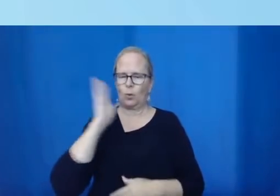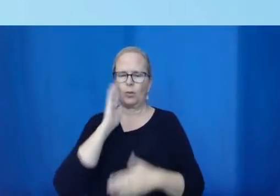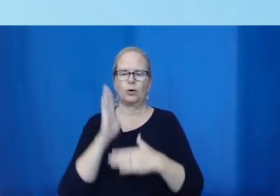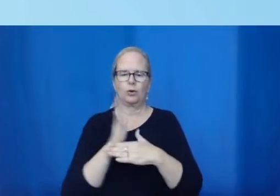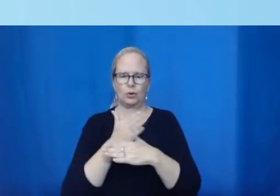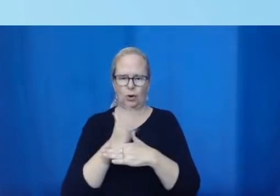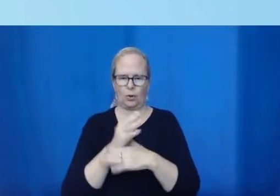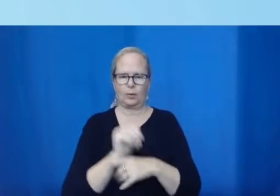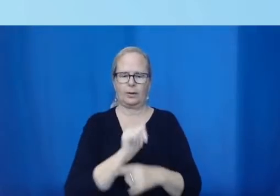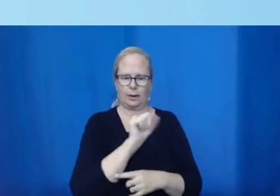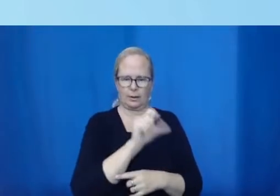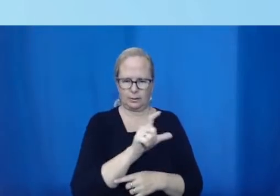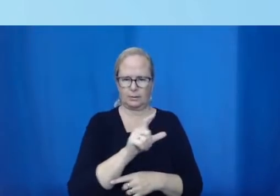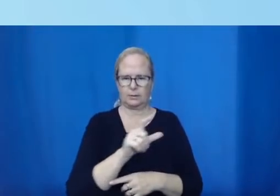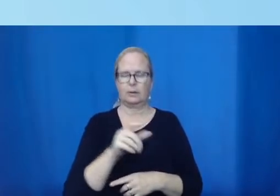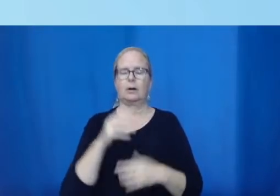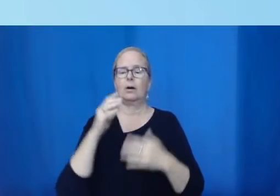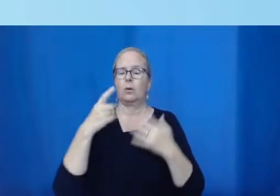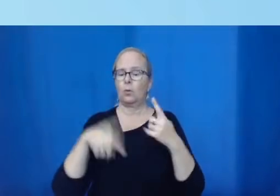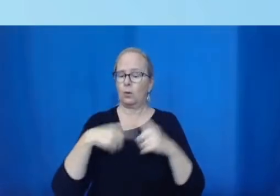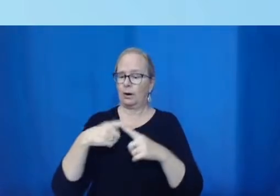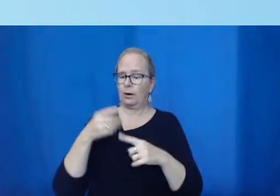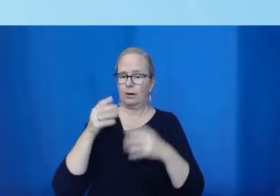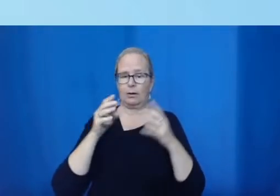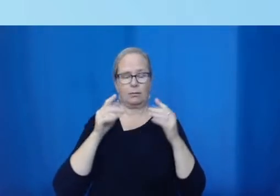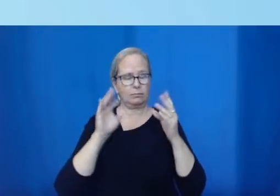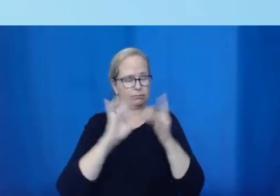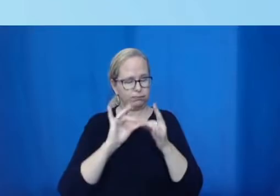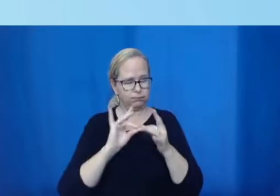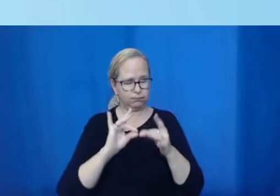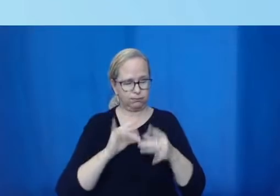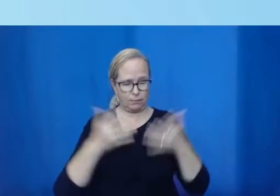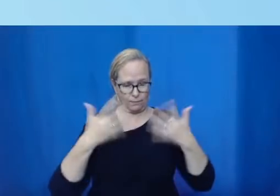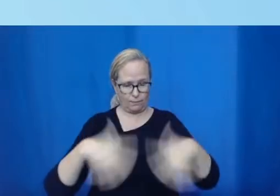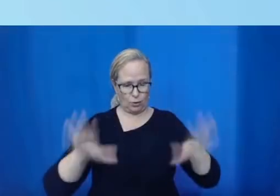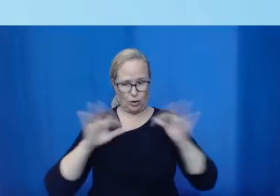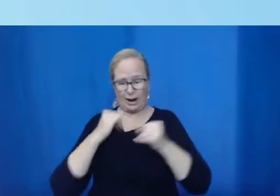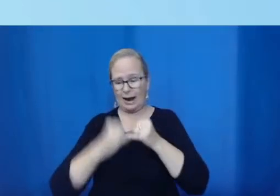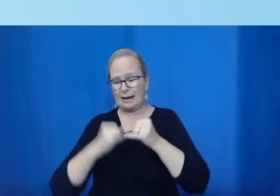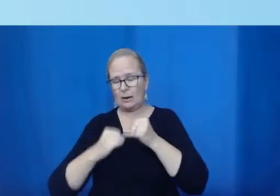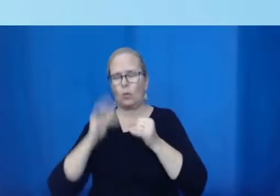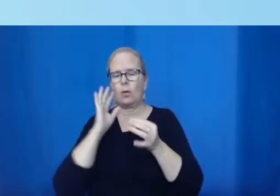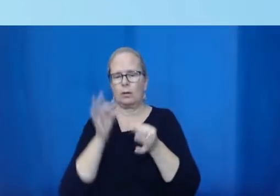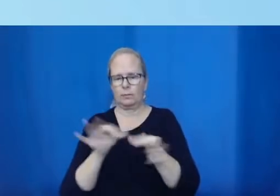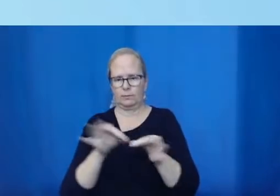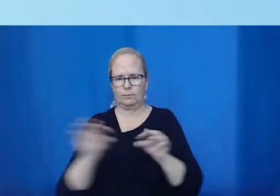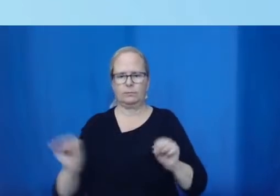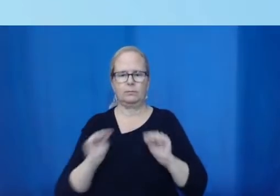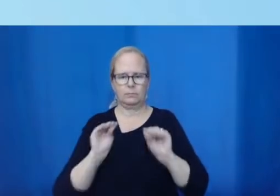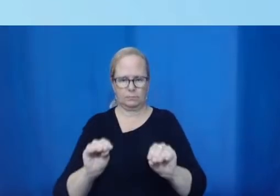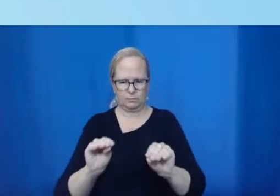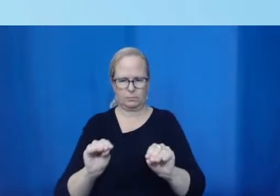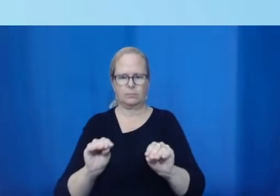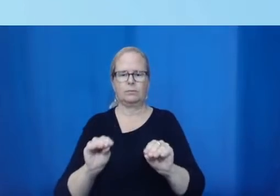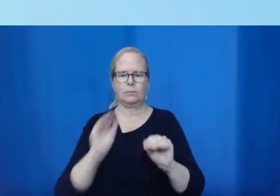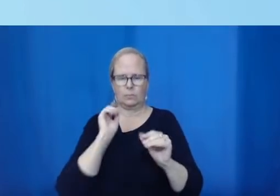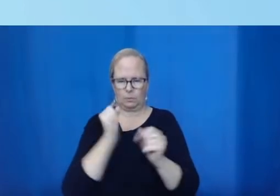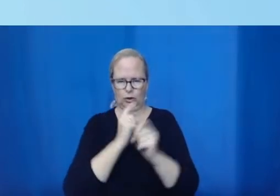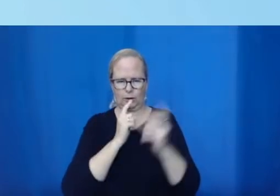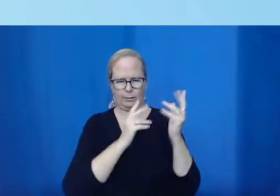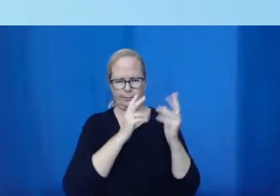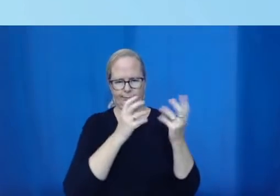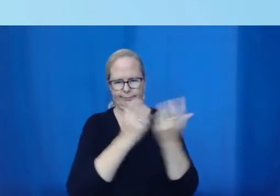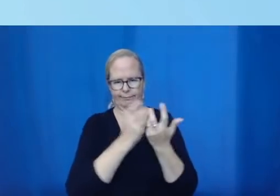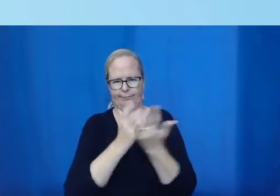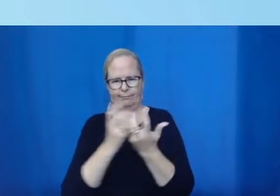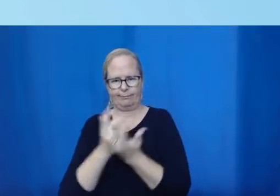This conversation for the public is being shared live on YouTube, Twitter, and Facebook. The Protect Our Province COVID-19 briefing is a regular panel of